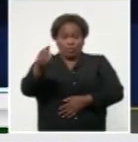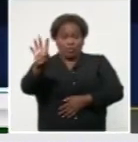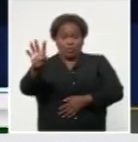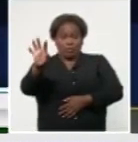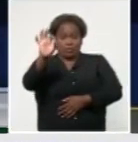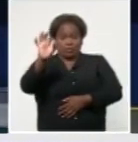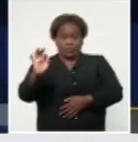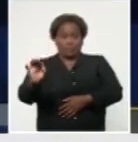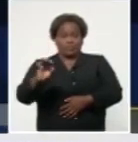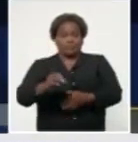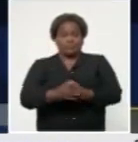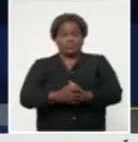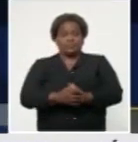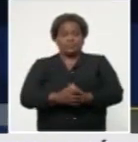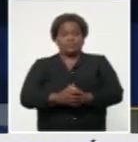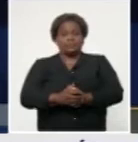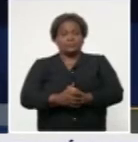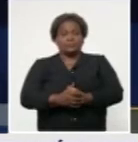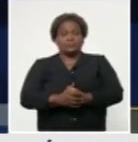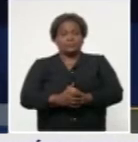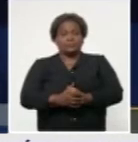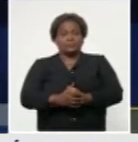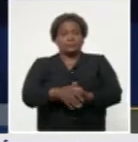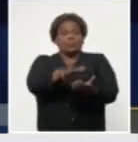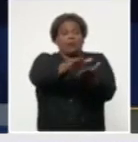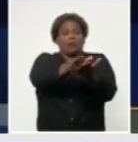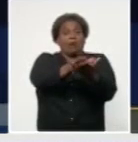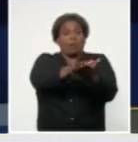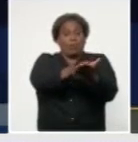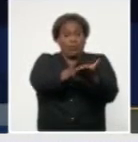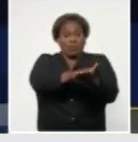contact, 88.4%.